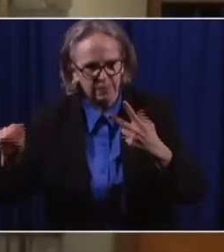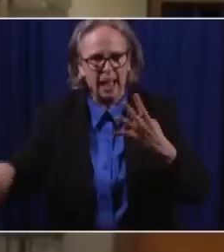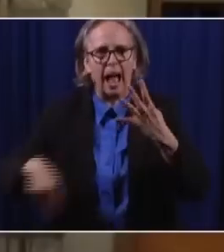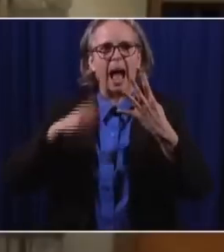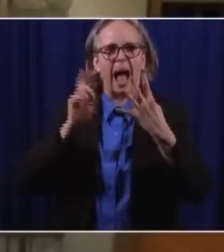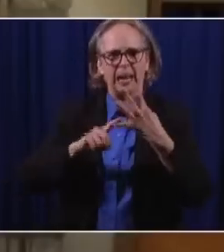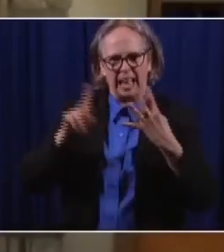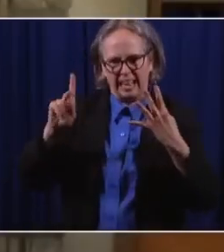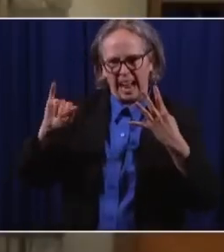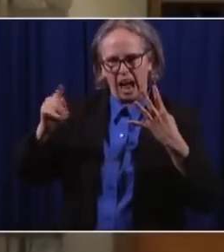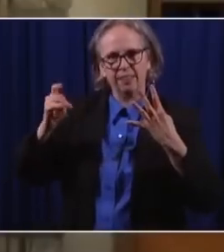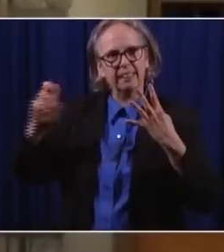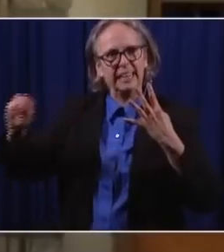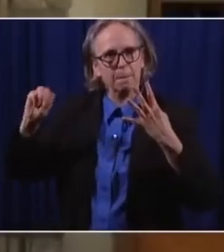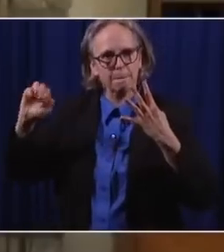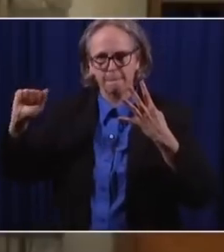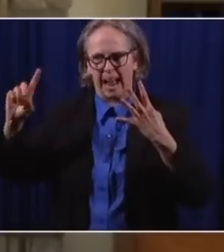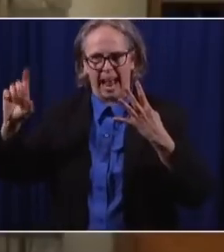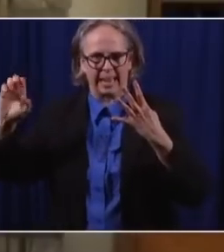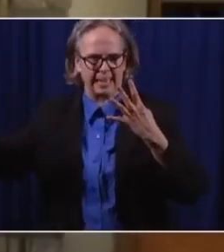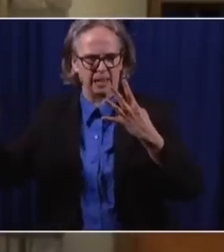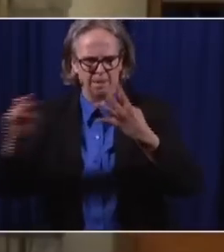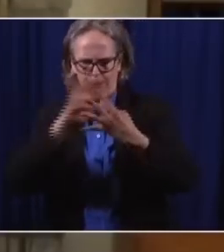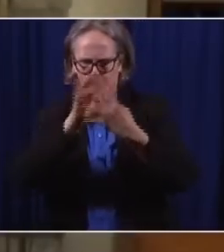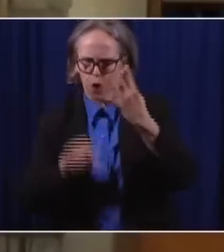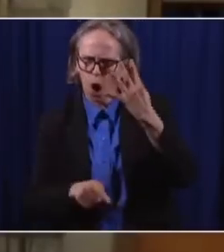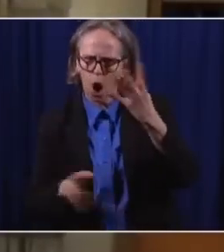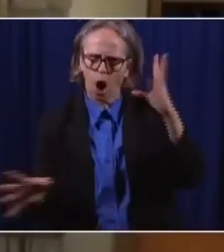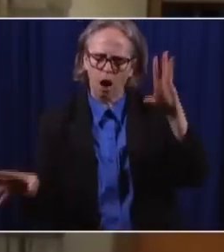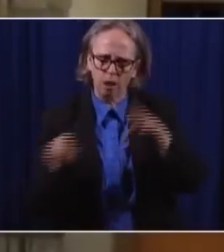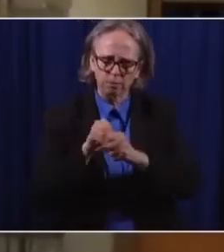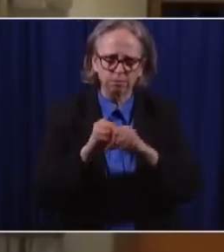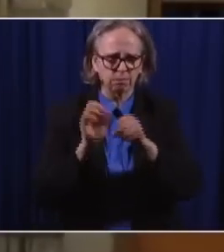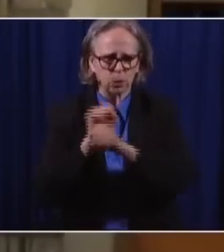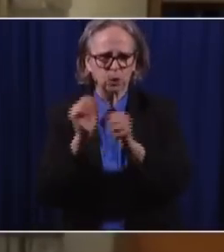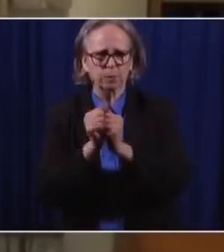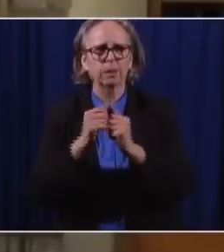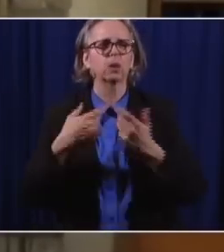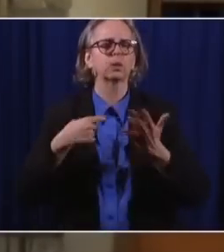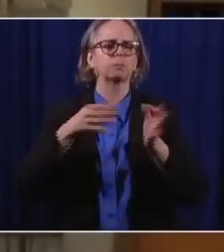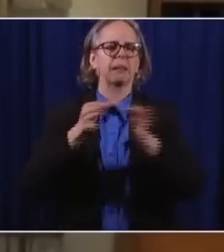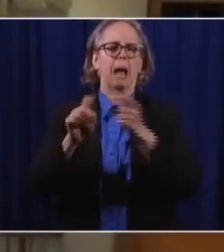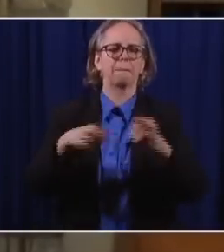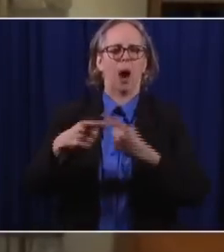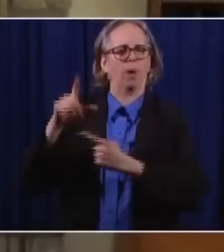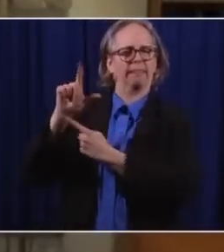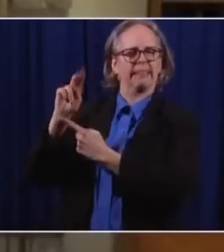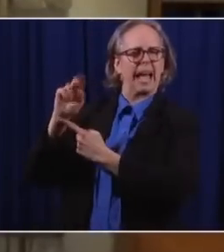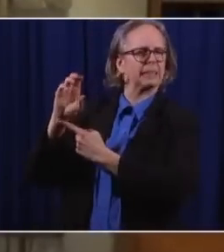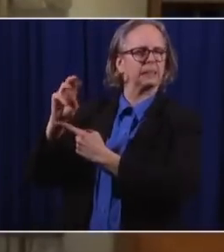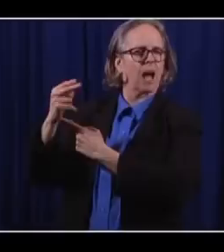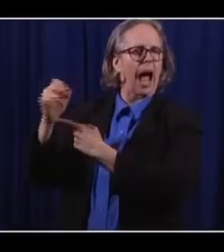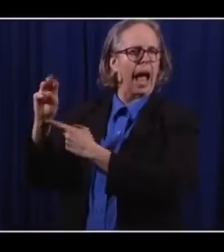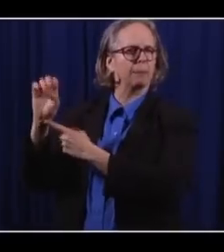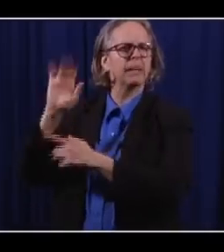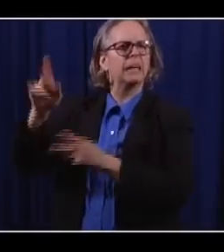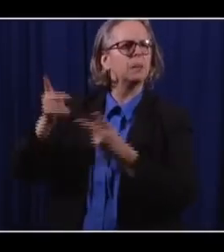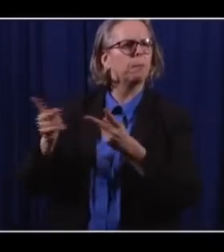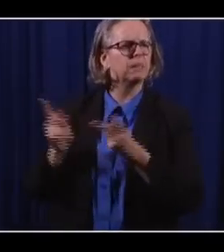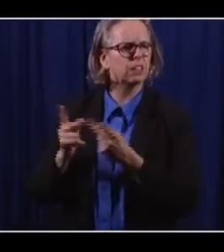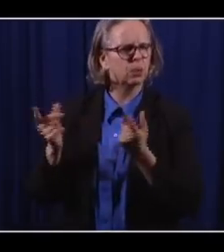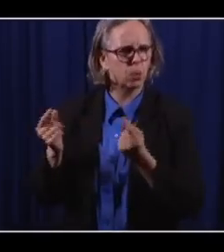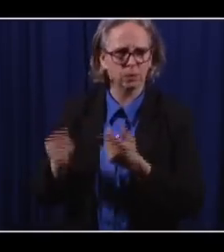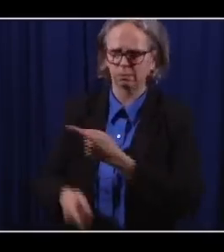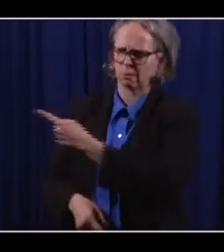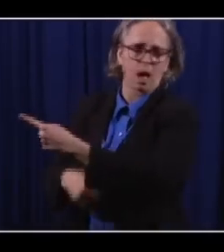Amazing man. He's done an amazing job. He has been serving as our interim health department director. He will be taking on a crucial